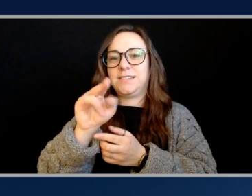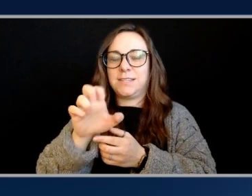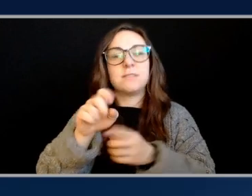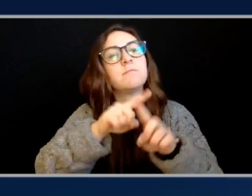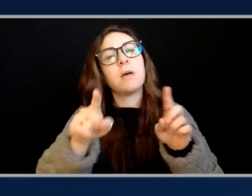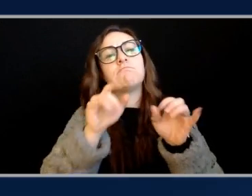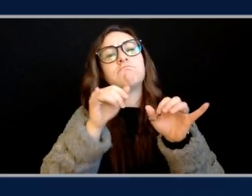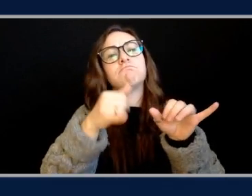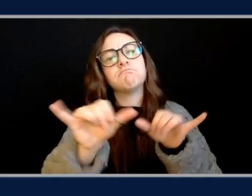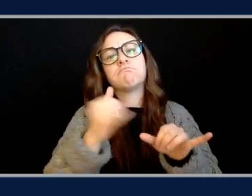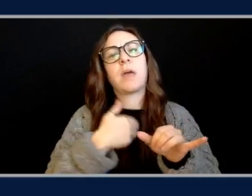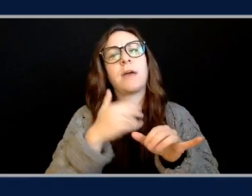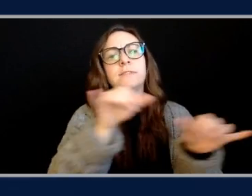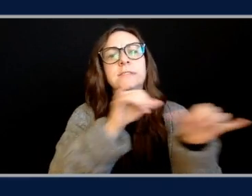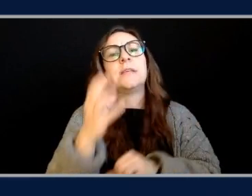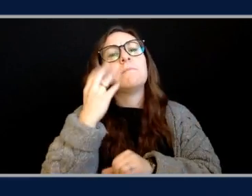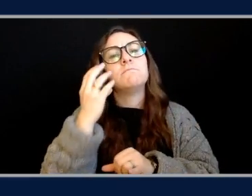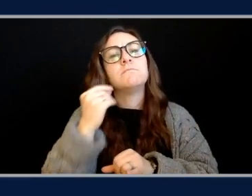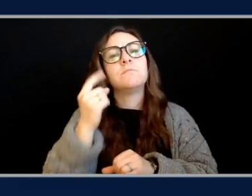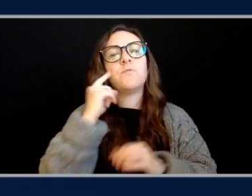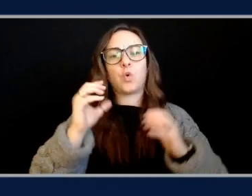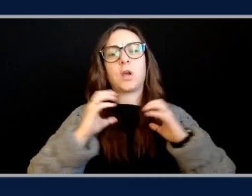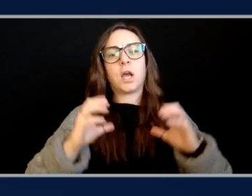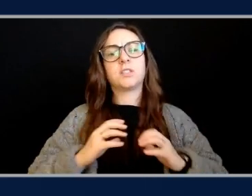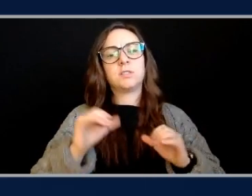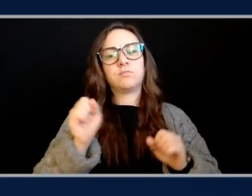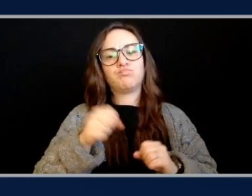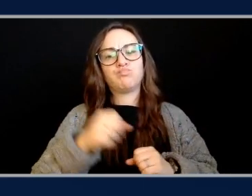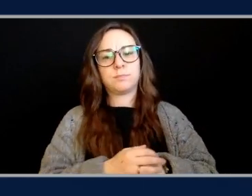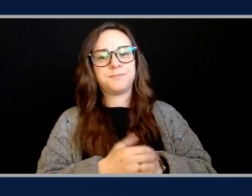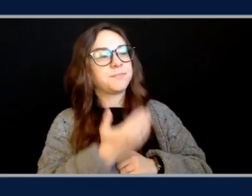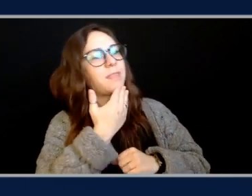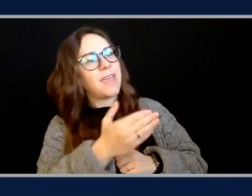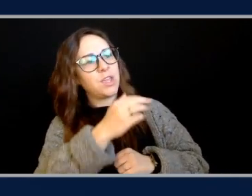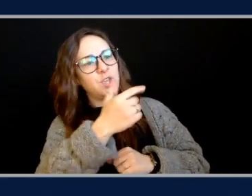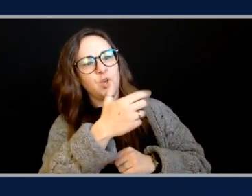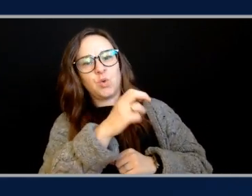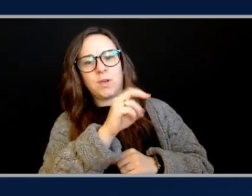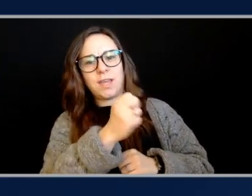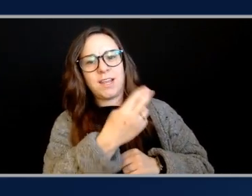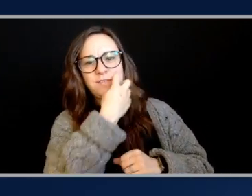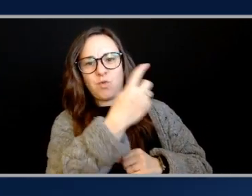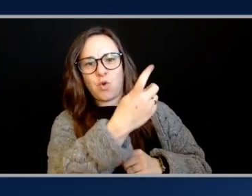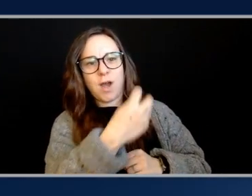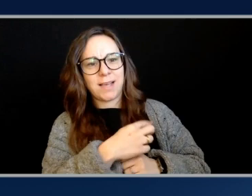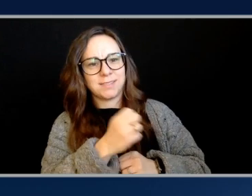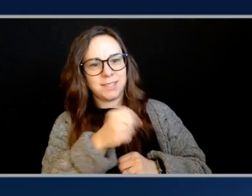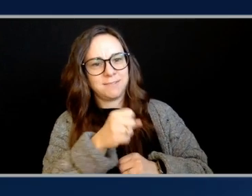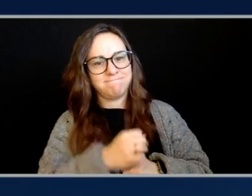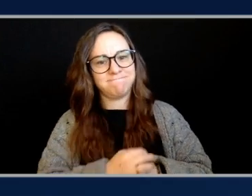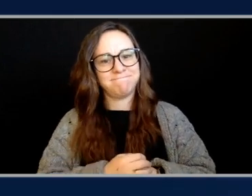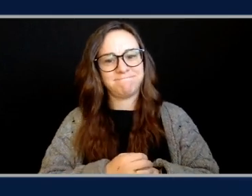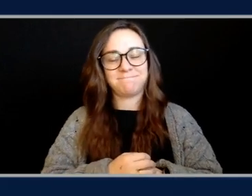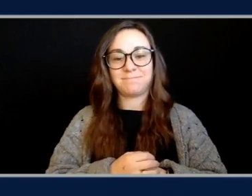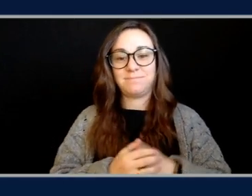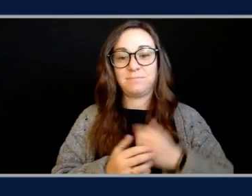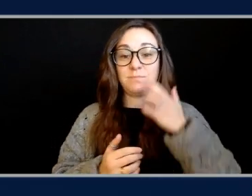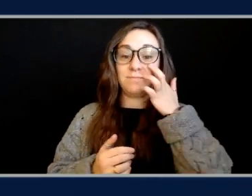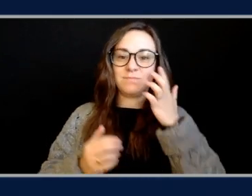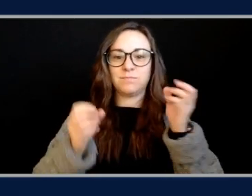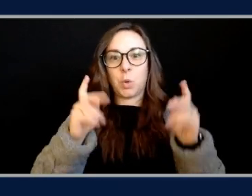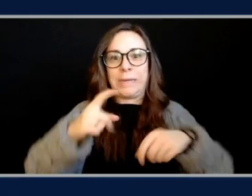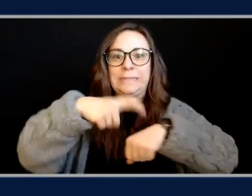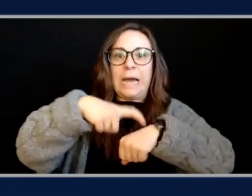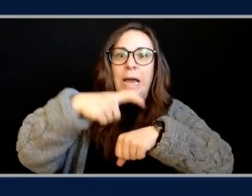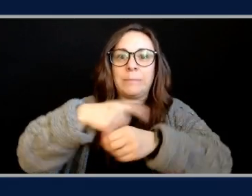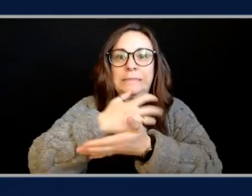experience for the customer, for Thanks. user experience. Yeah, thanks, Ganesh, for chiming in. Yeah, for sure. So we don't have a lot of time left,